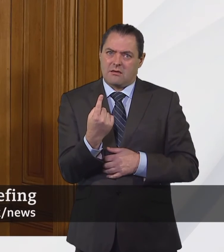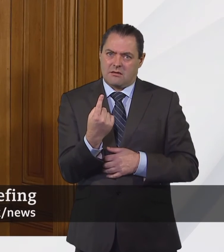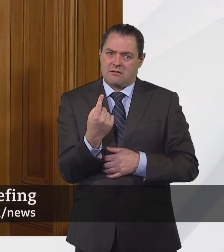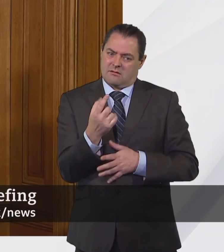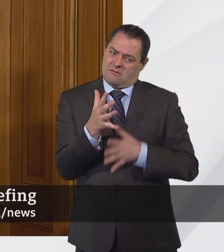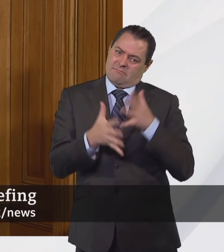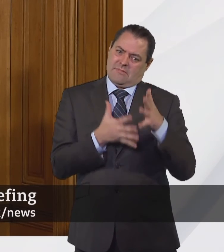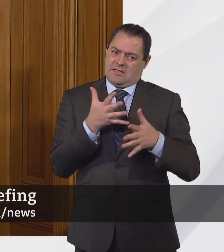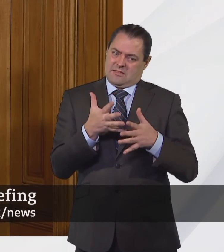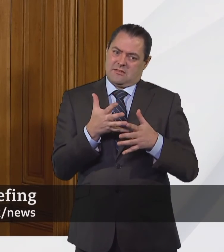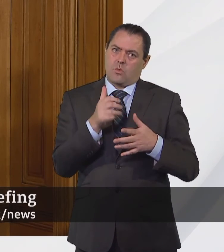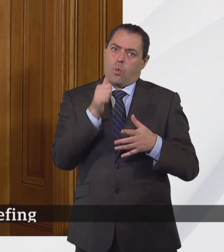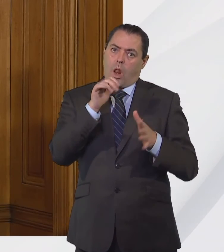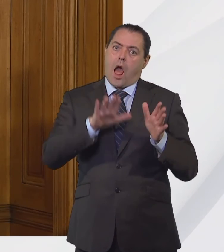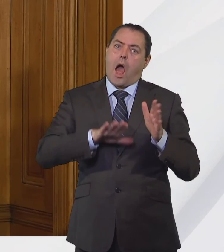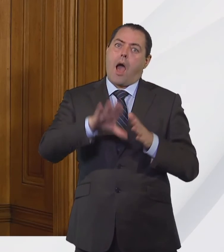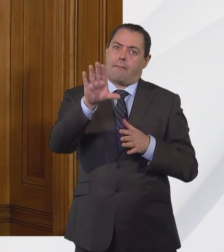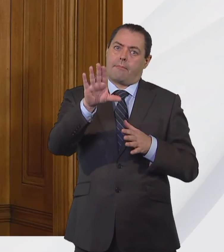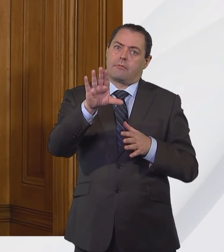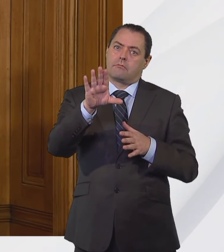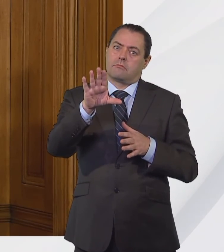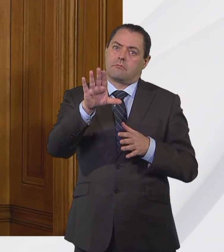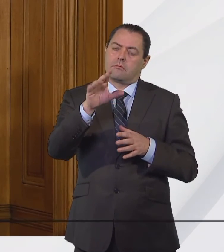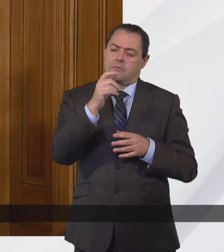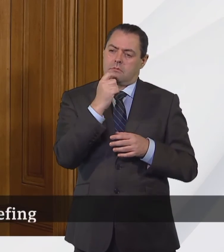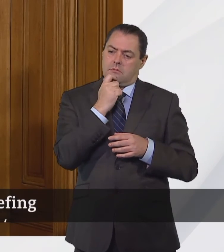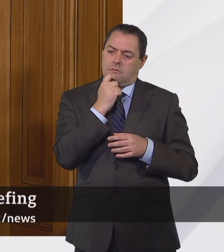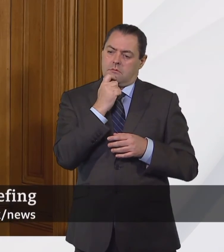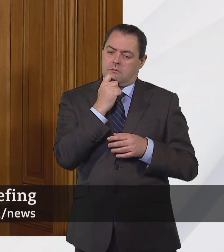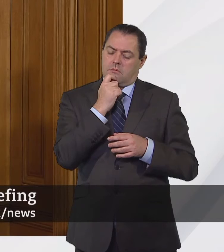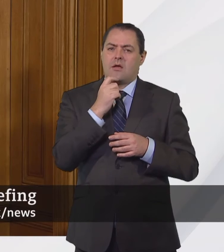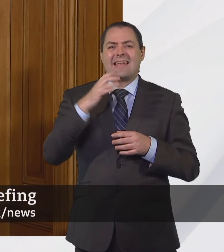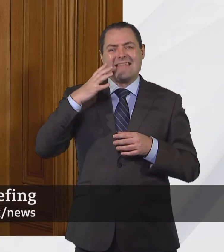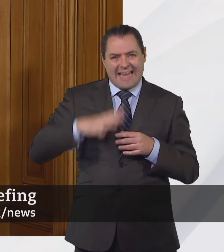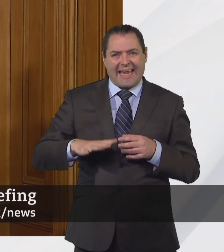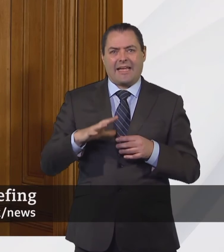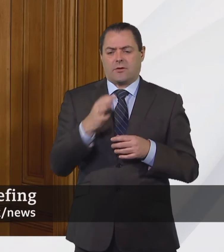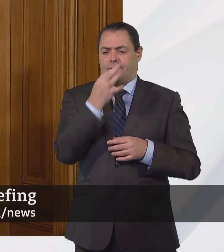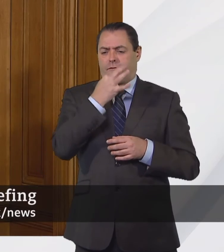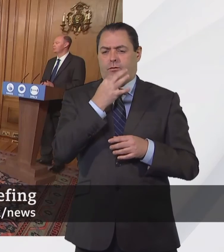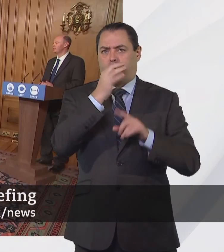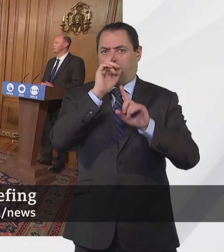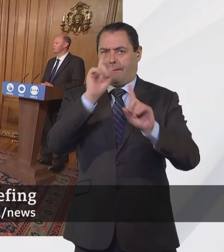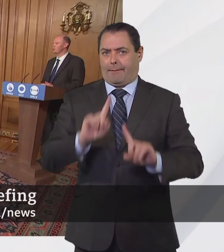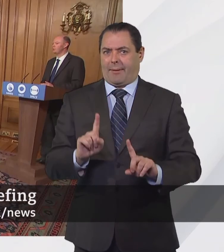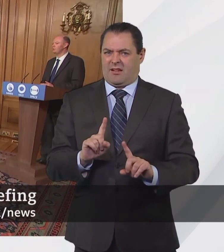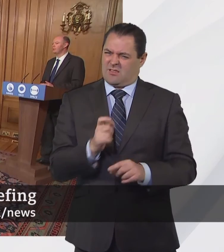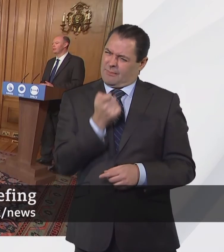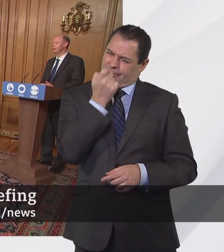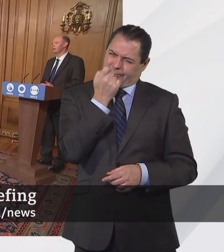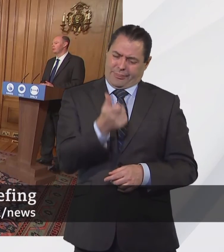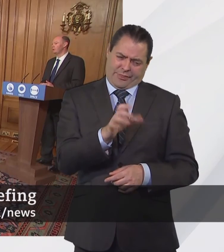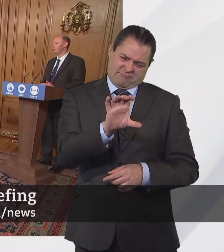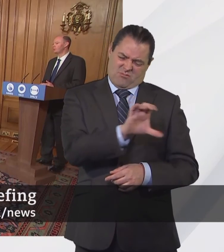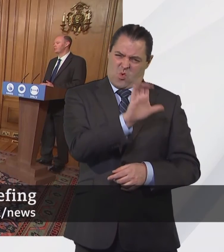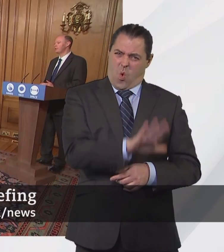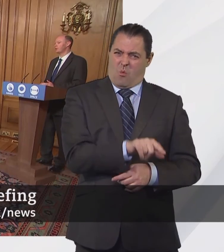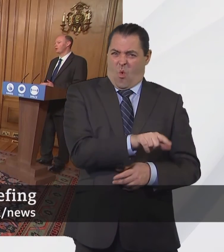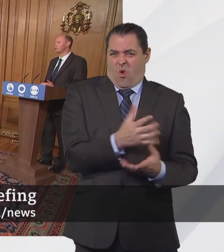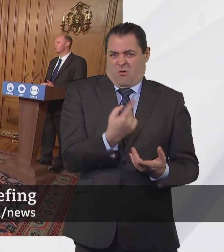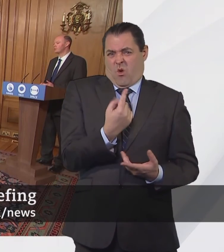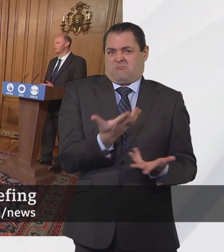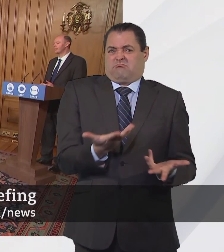And the only places that are there are places with very low rates at the moment. Tier 2